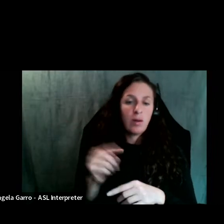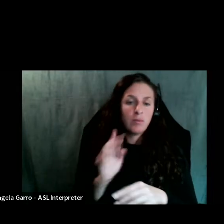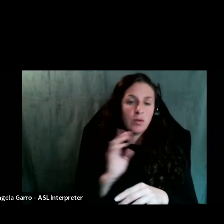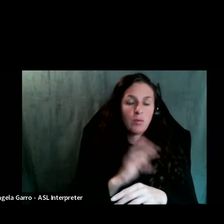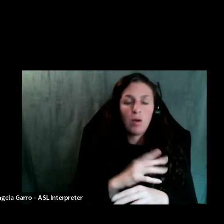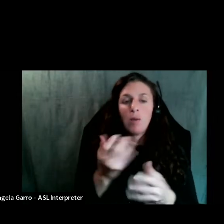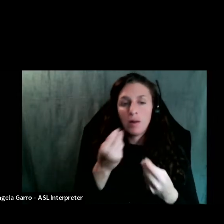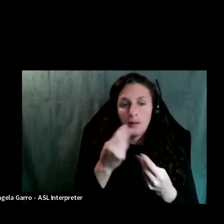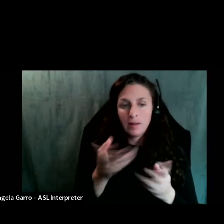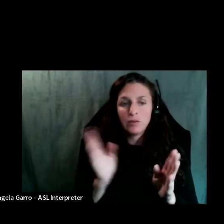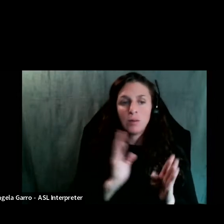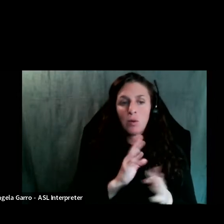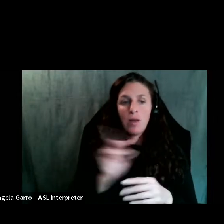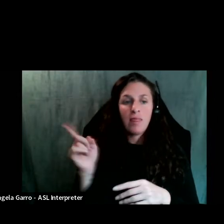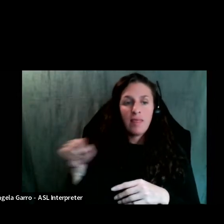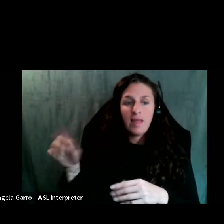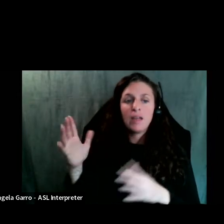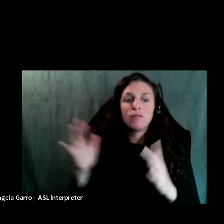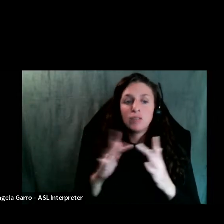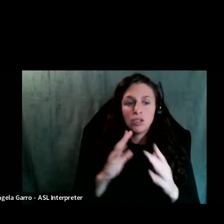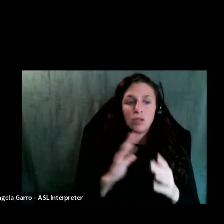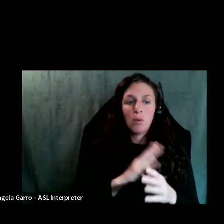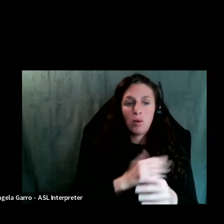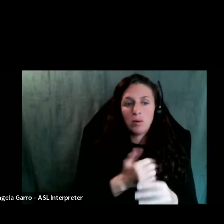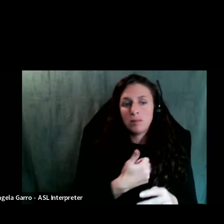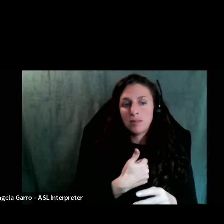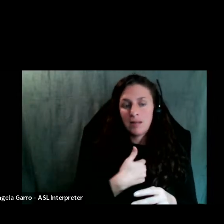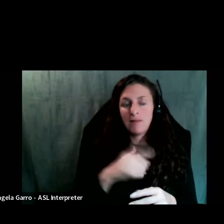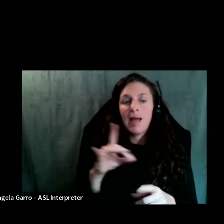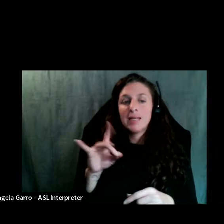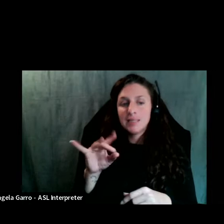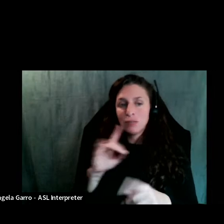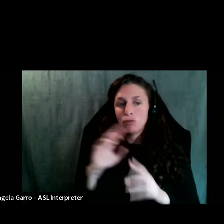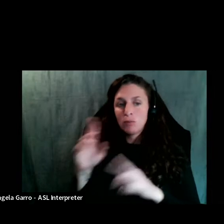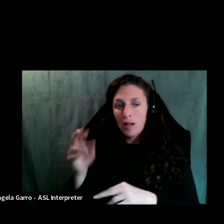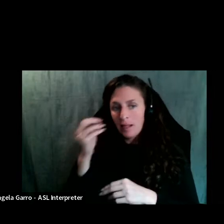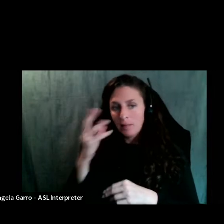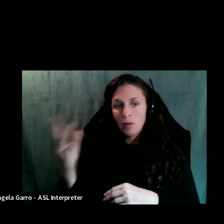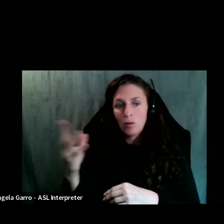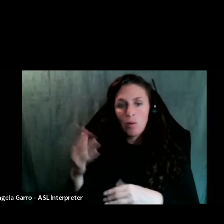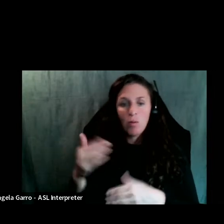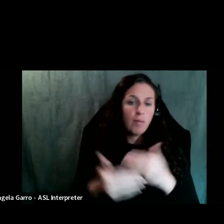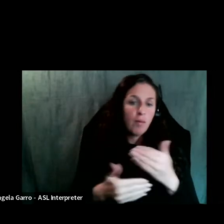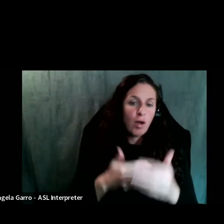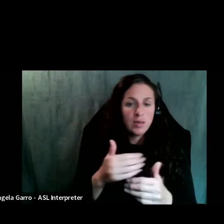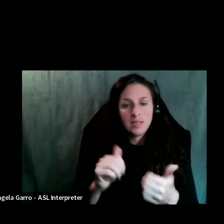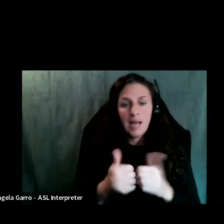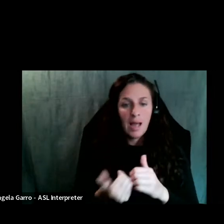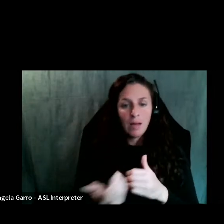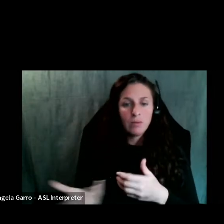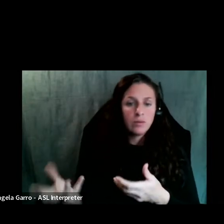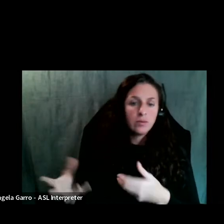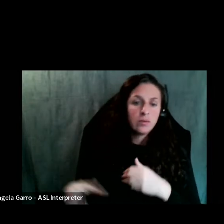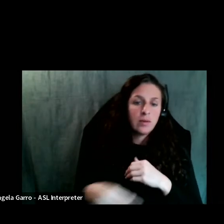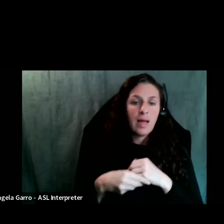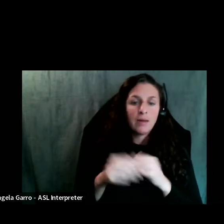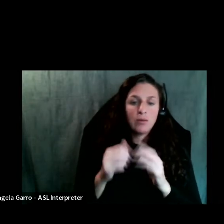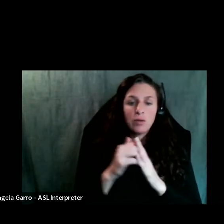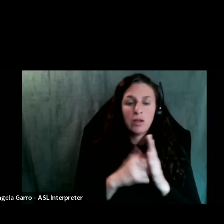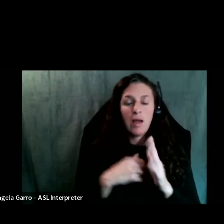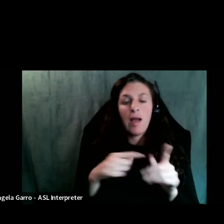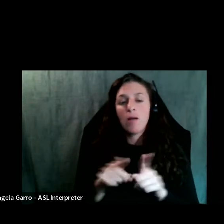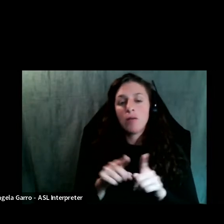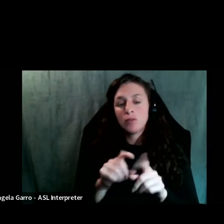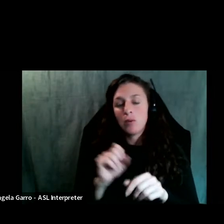the board know they reached out to the board. Myself, I did respond to them, letting them know kind of the process for getting on the agenda. And then I additionally asked